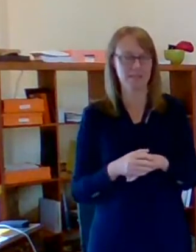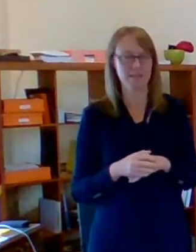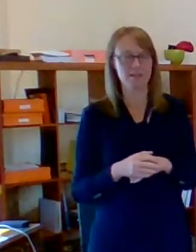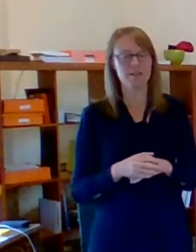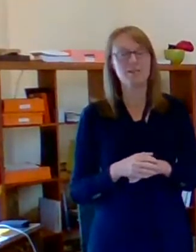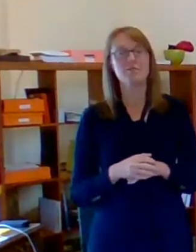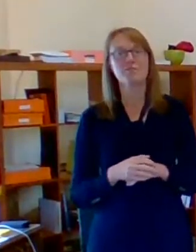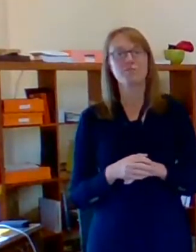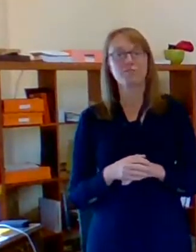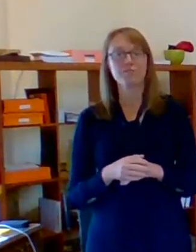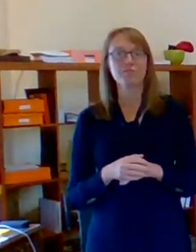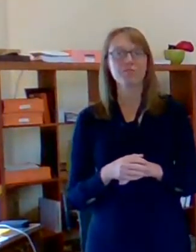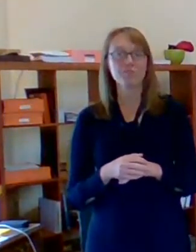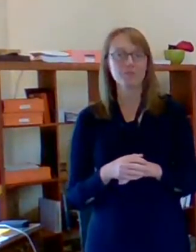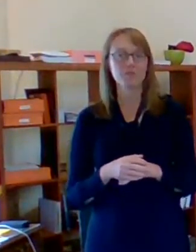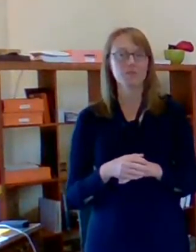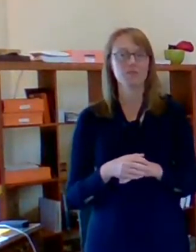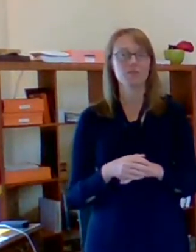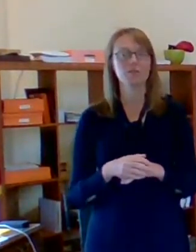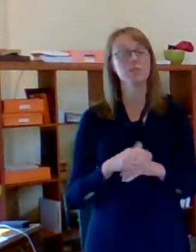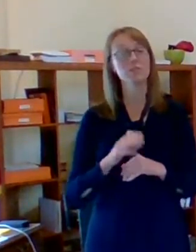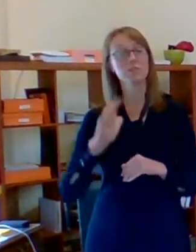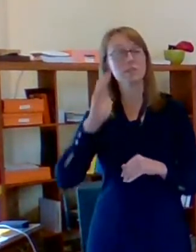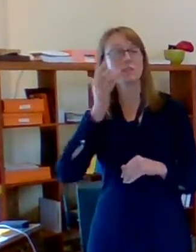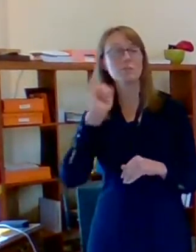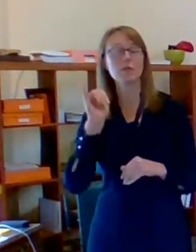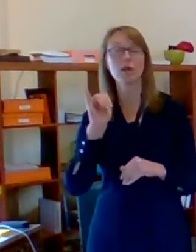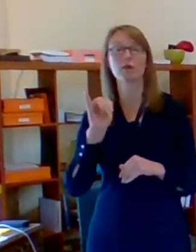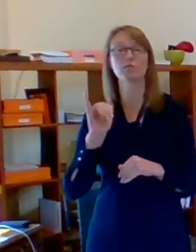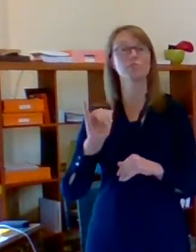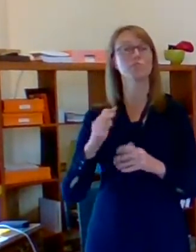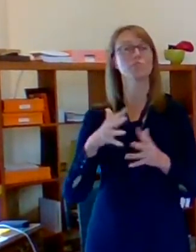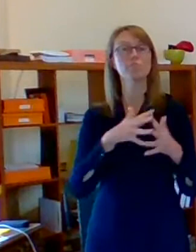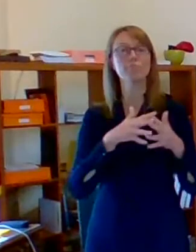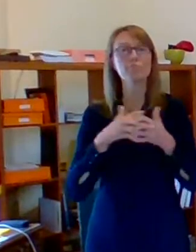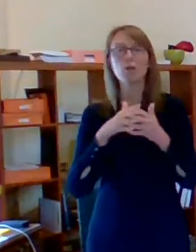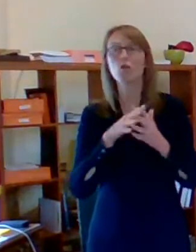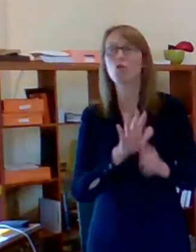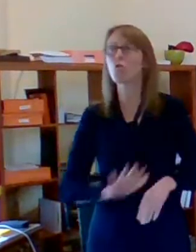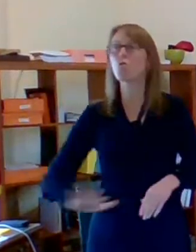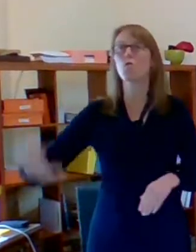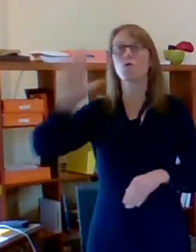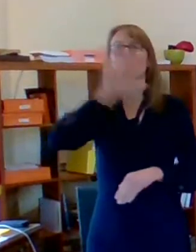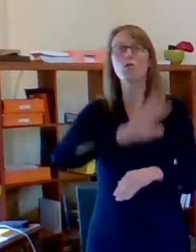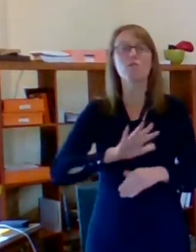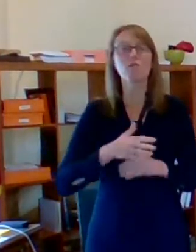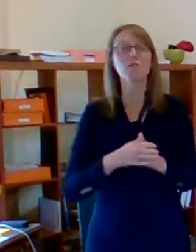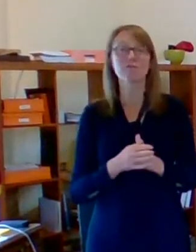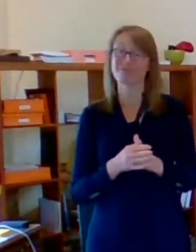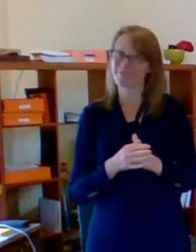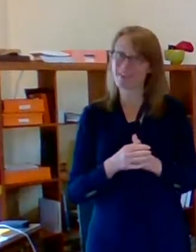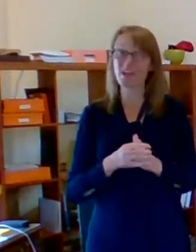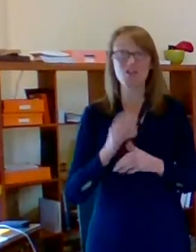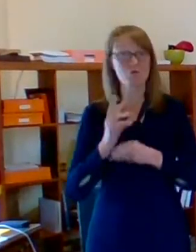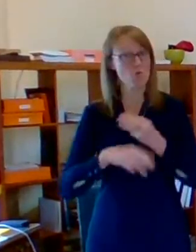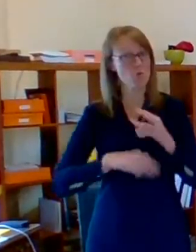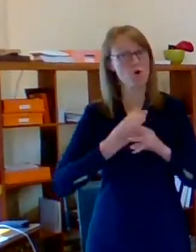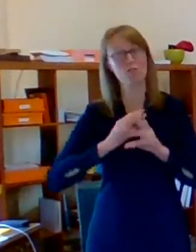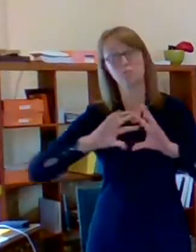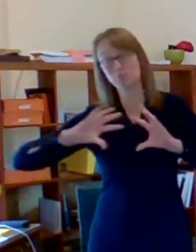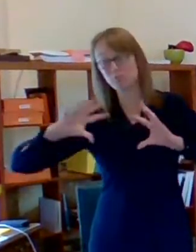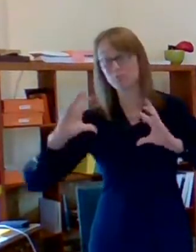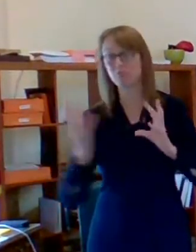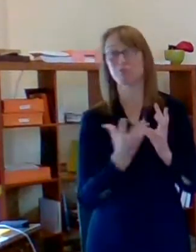looks like throughout the U.S. and even throughout the world, we're headed into sort